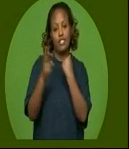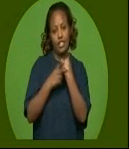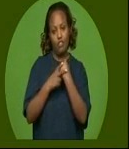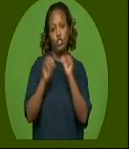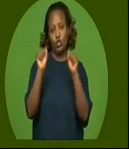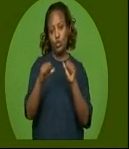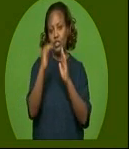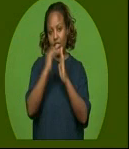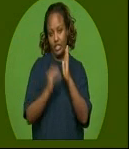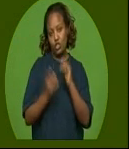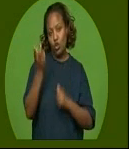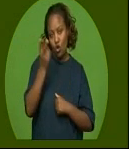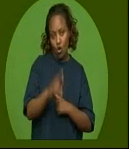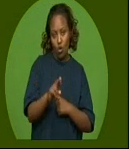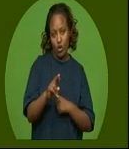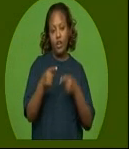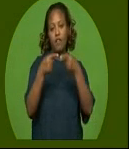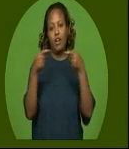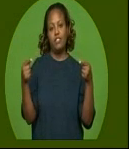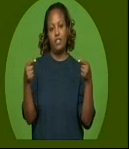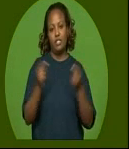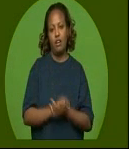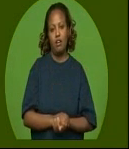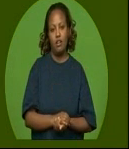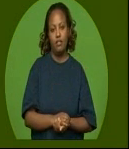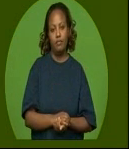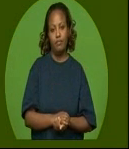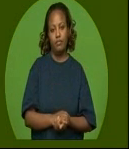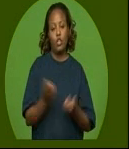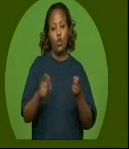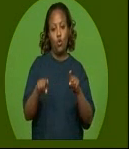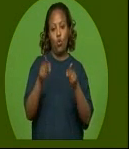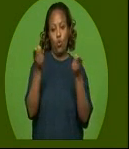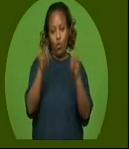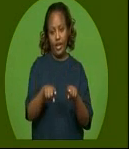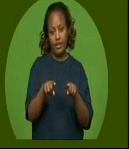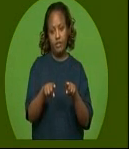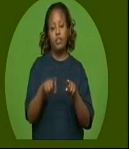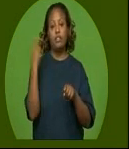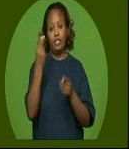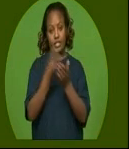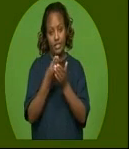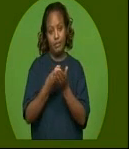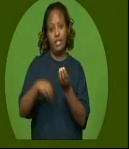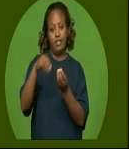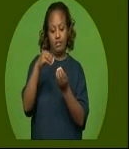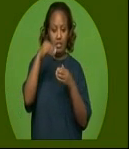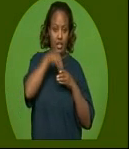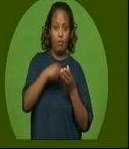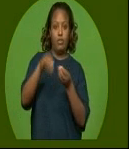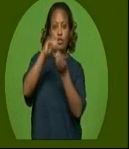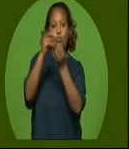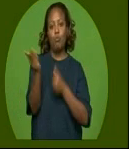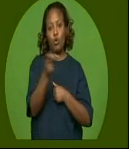increases, saving should decrease or vice versa. When disposable income